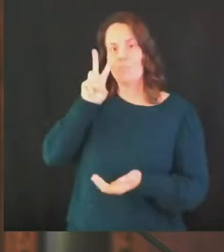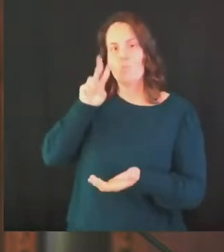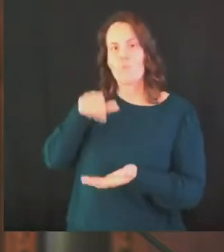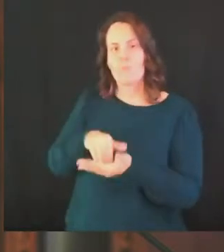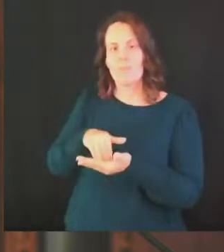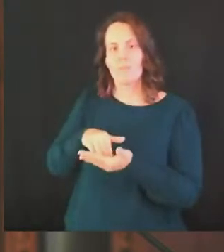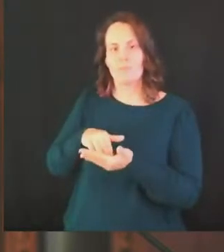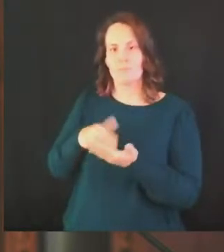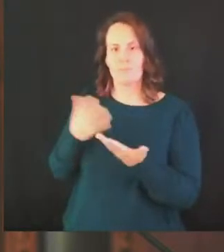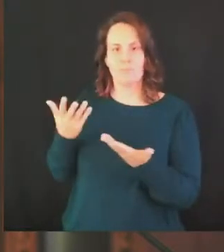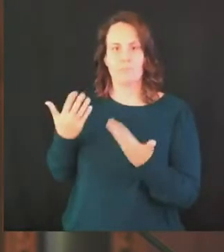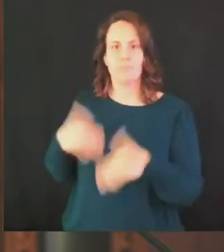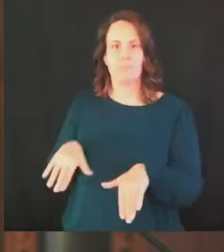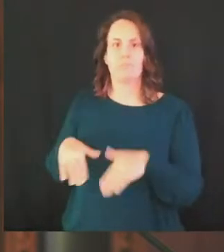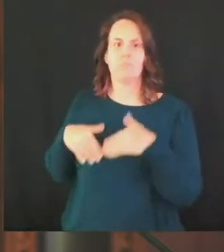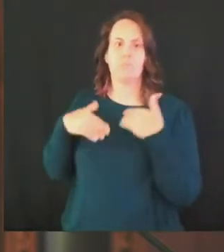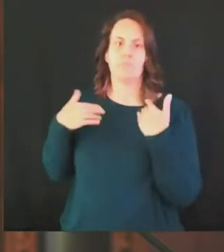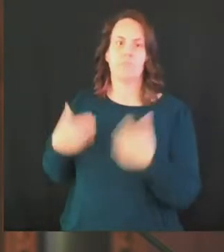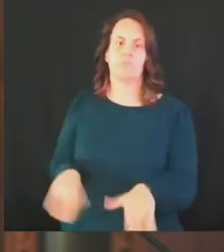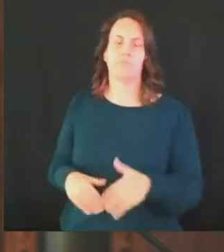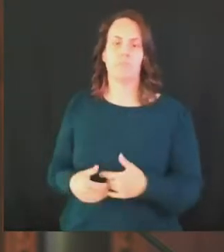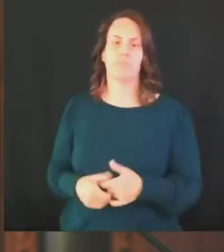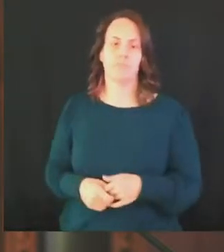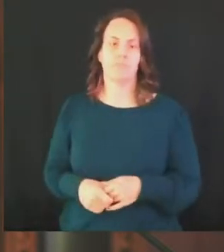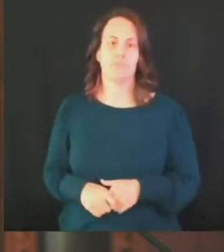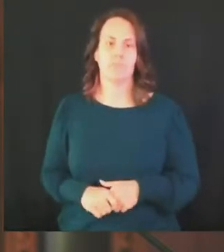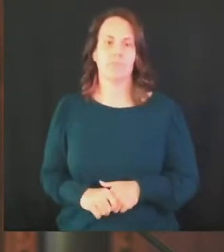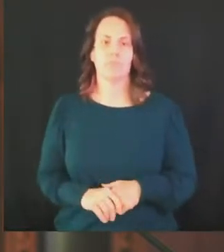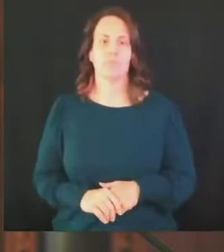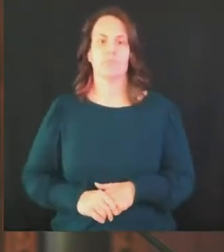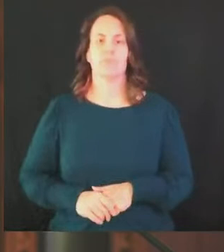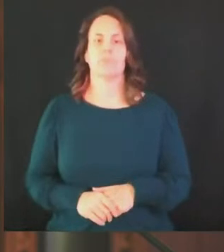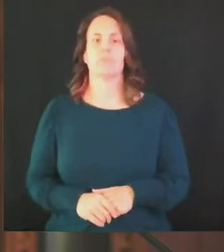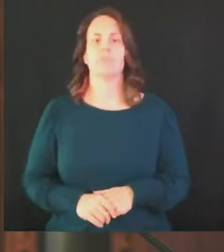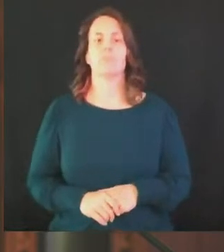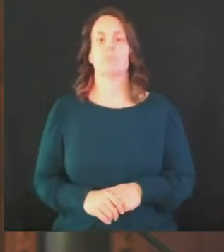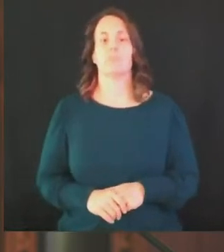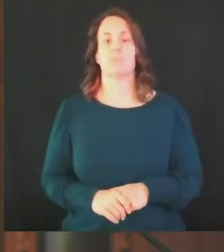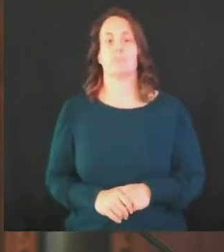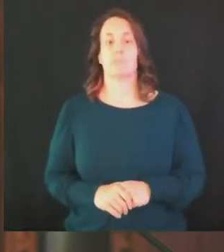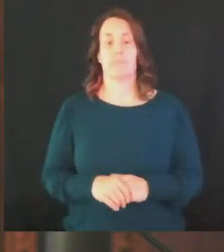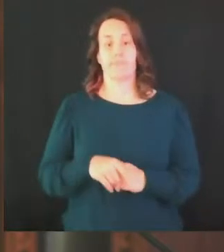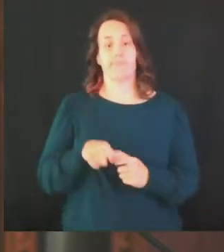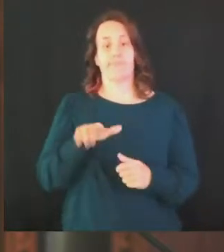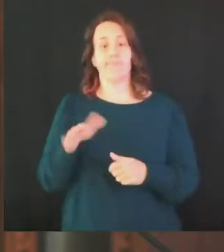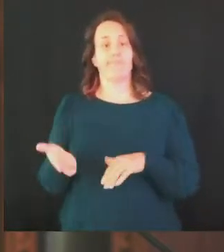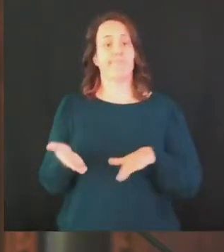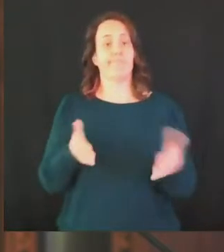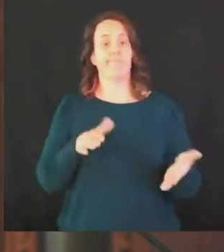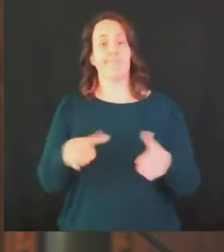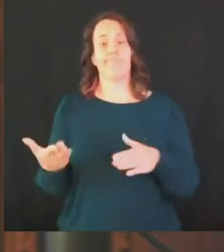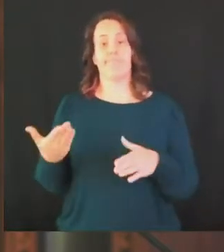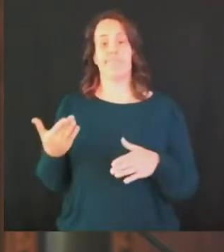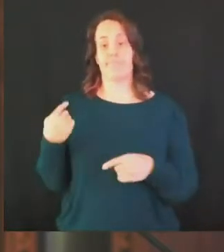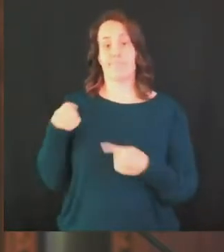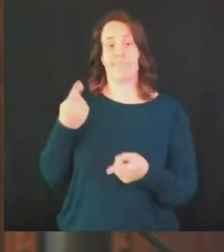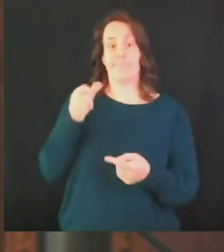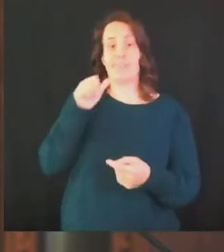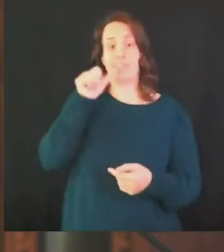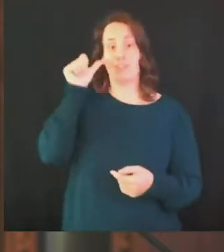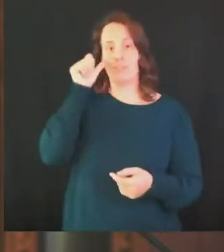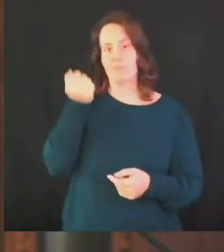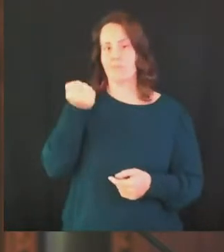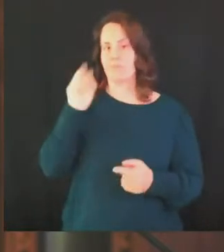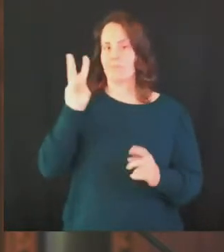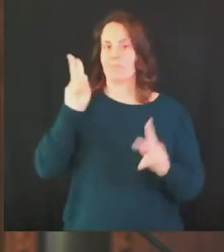1,415. That is an increase of 16 over yesterday. 55 of Wisconsin's 72 counties meet the